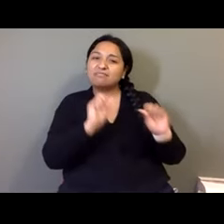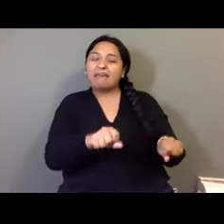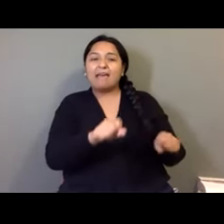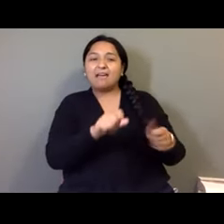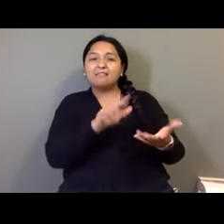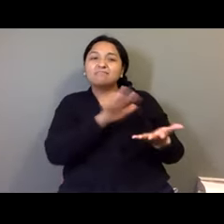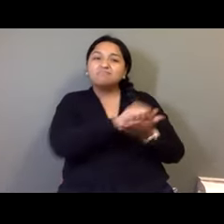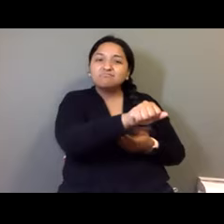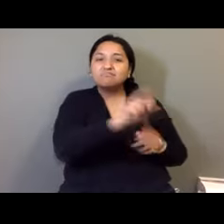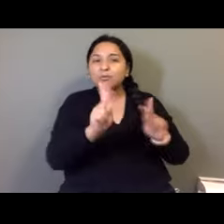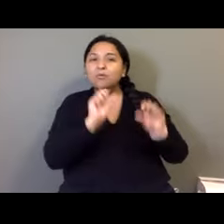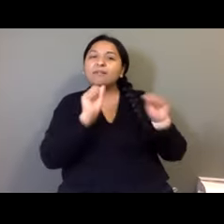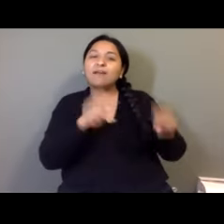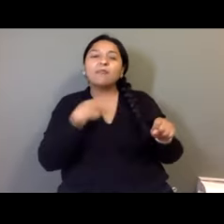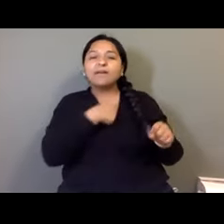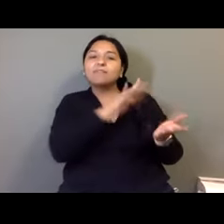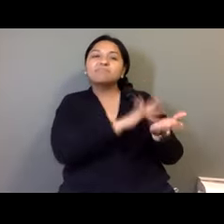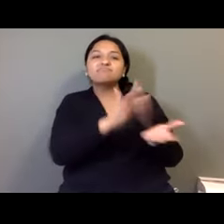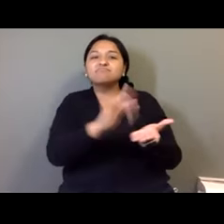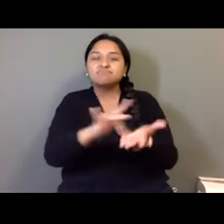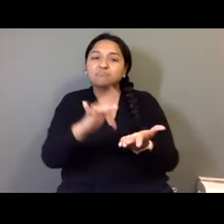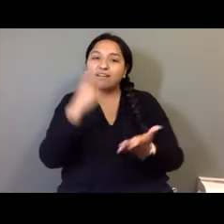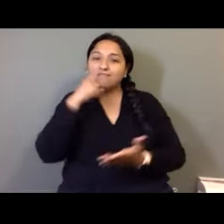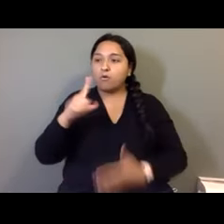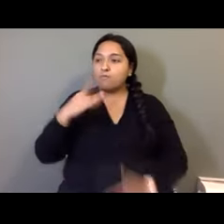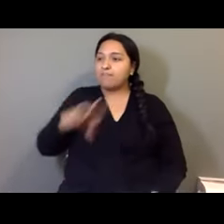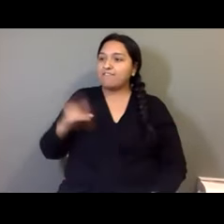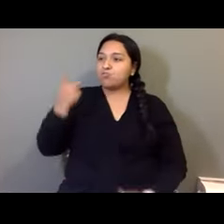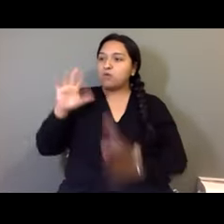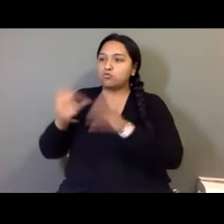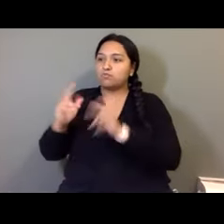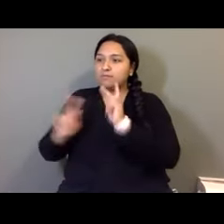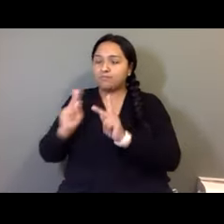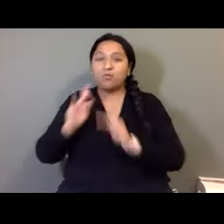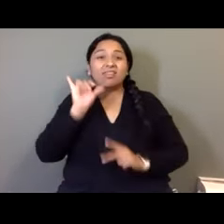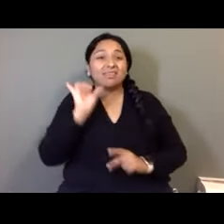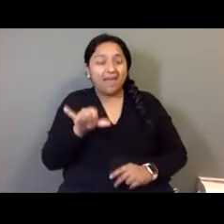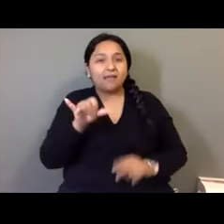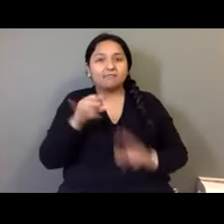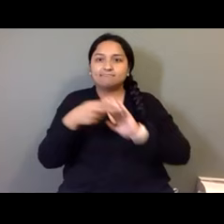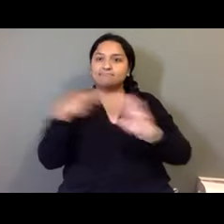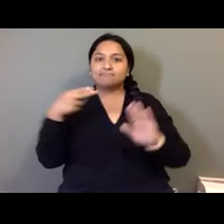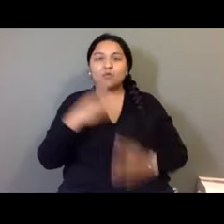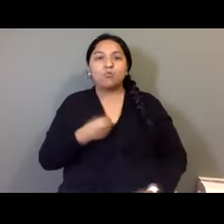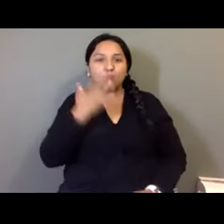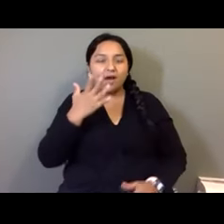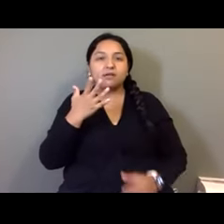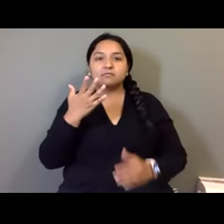exploited for the benefit of one group of people. That is what white supremacy is. That is